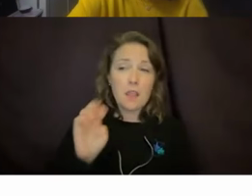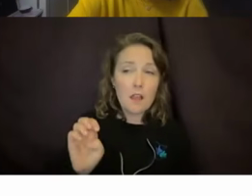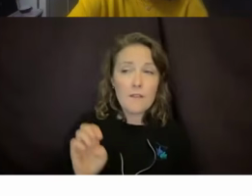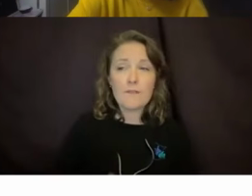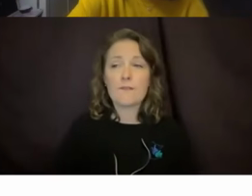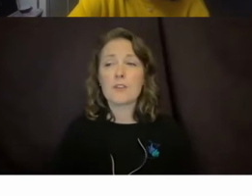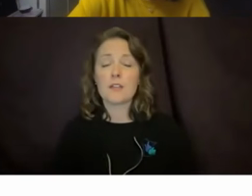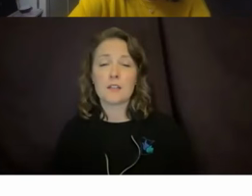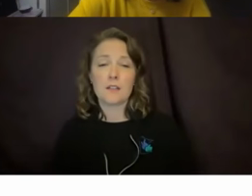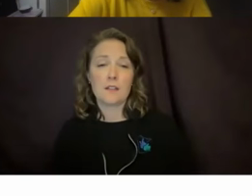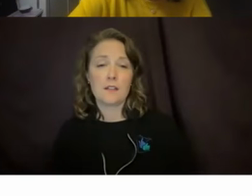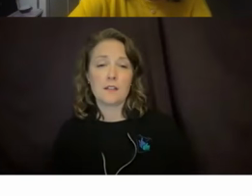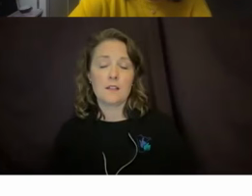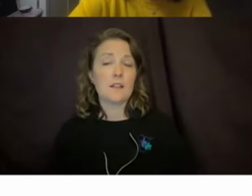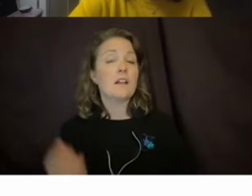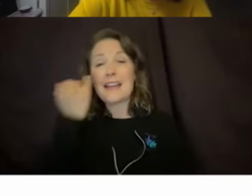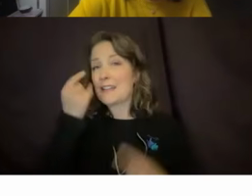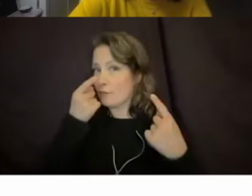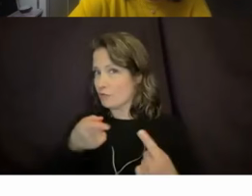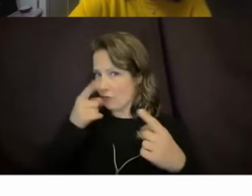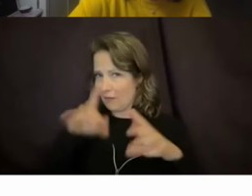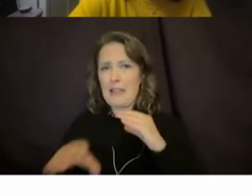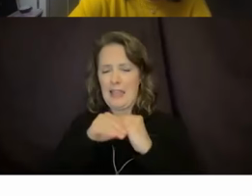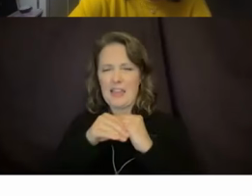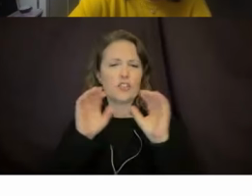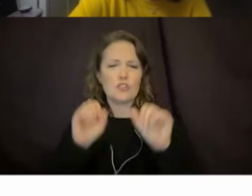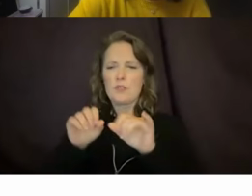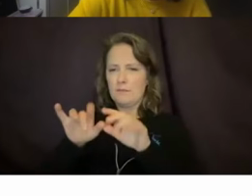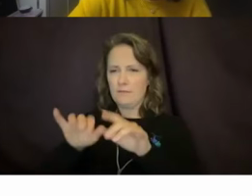any trouble adding to the chat, you can